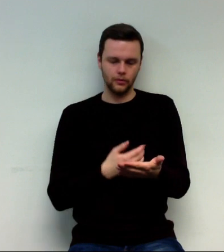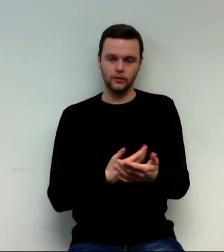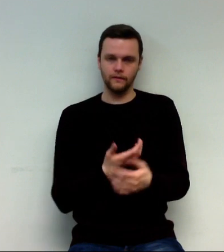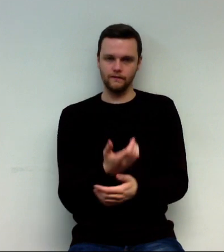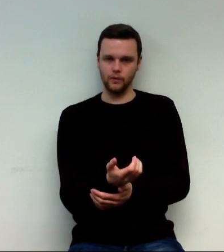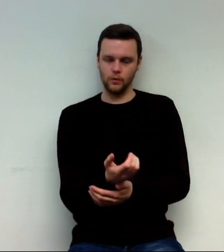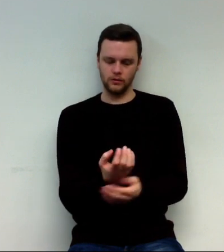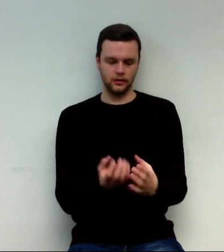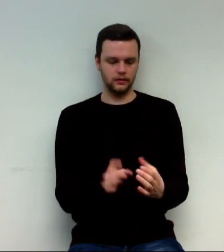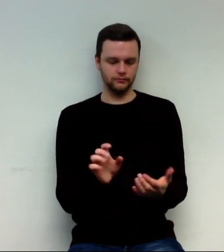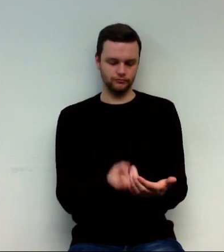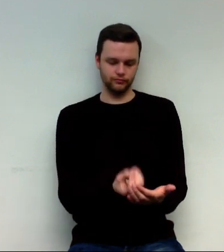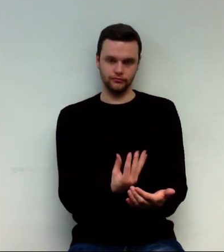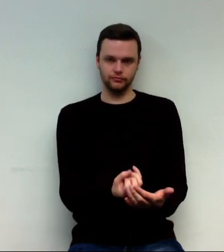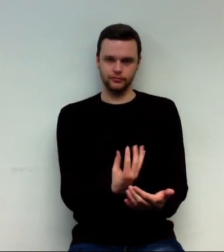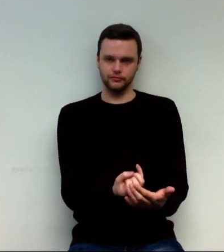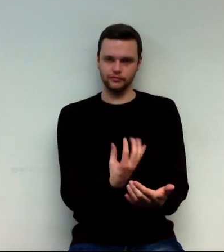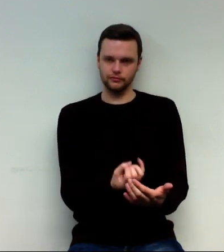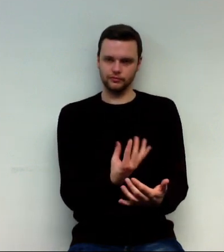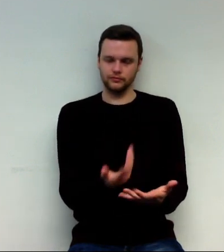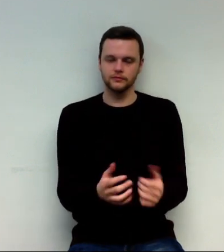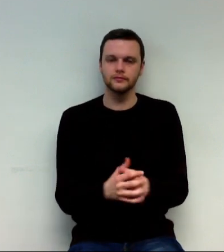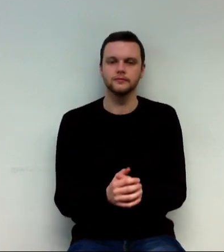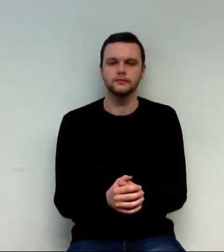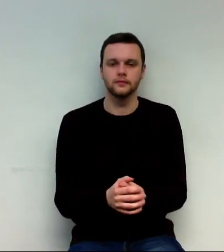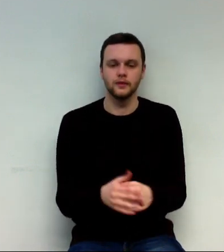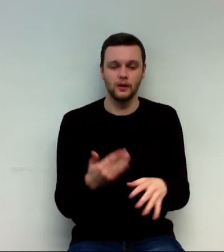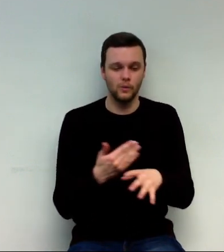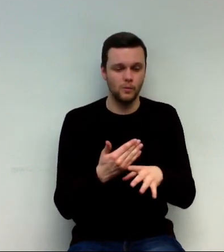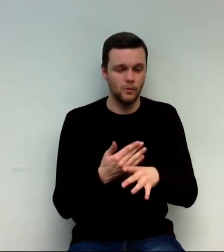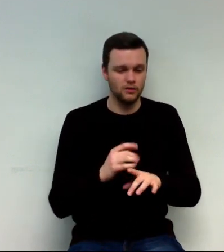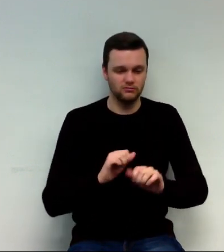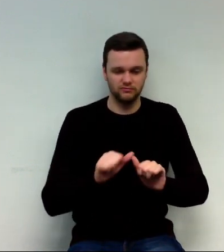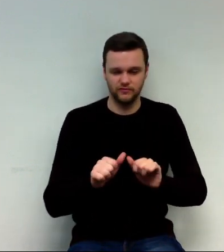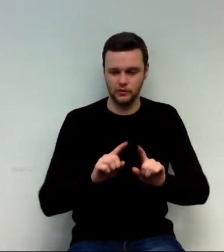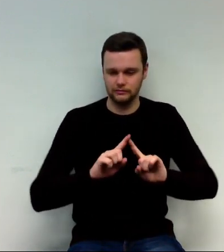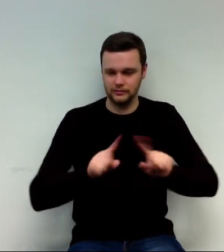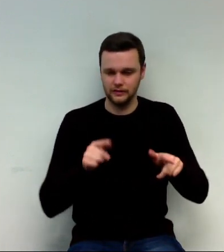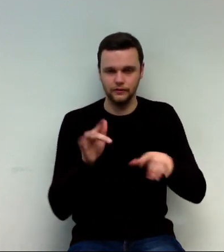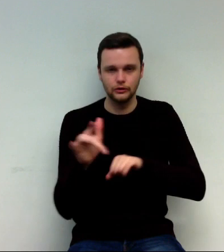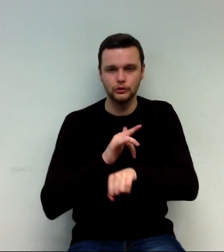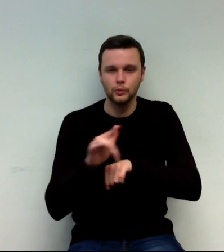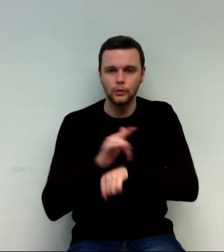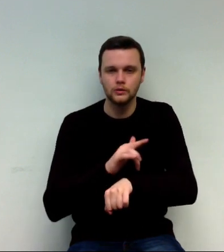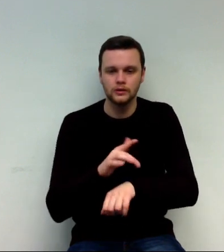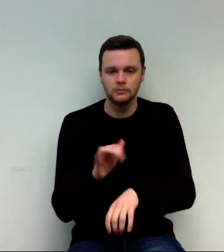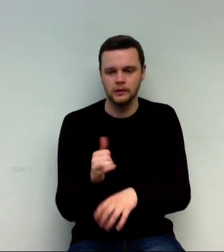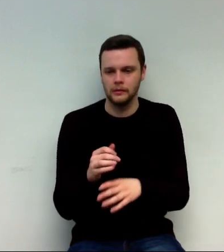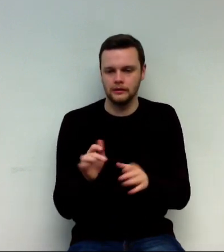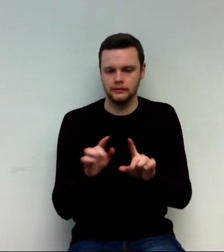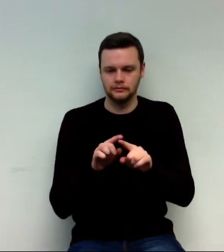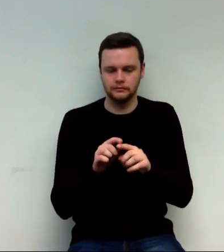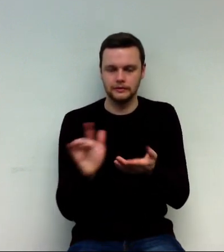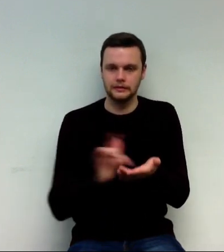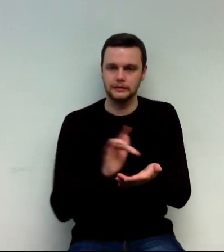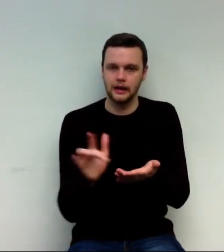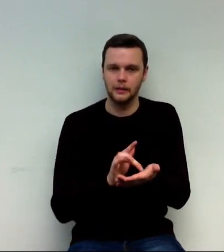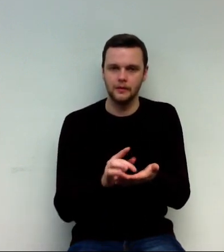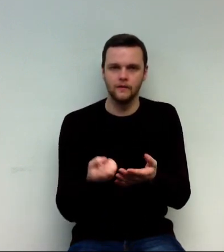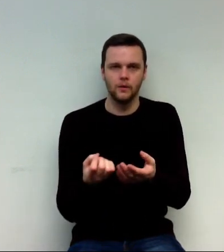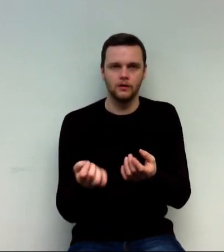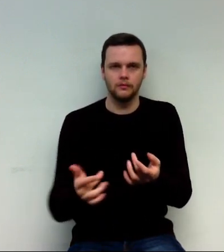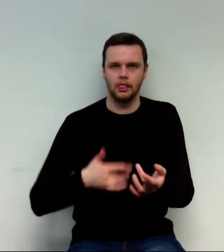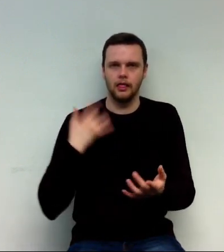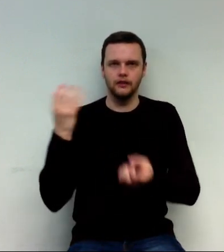smartphones. These can work for different kind of shows. So like tablets and smartphones may work better for more kind of lively